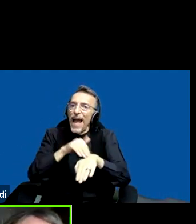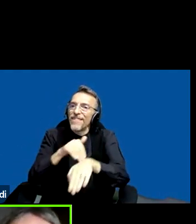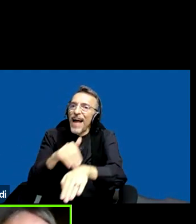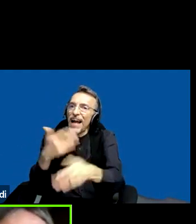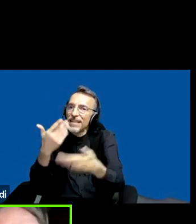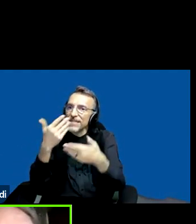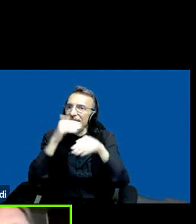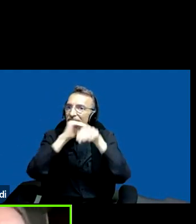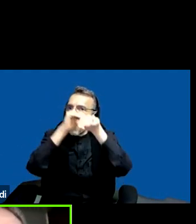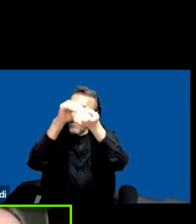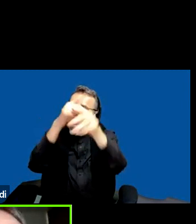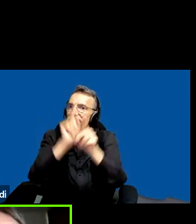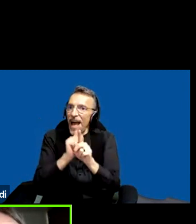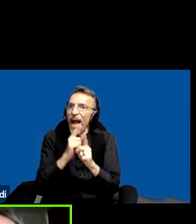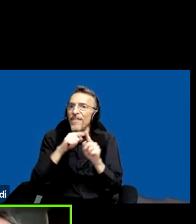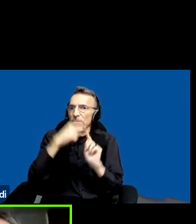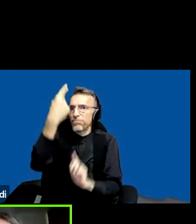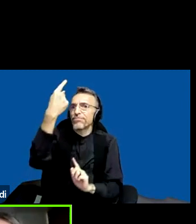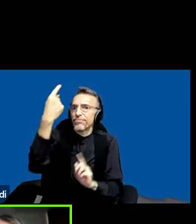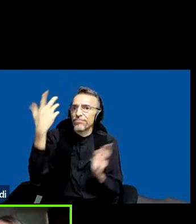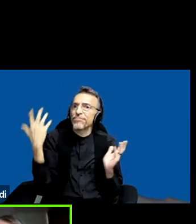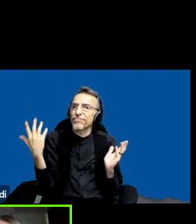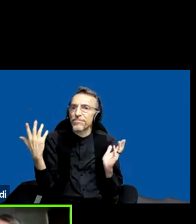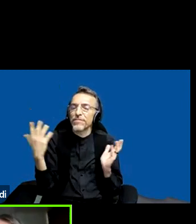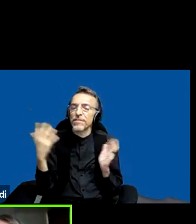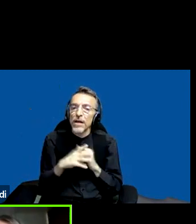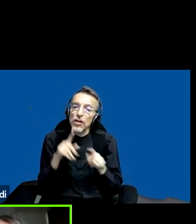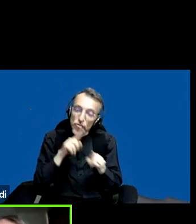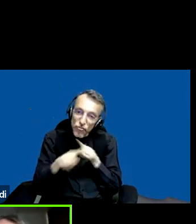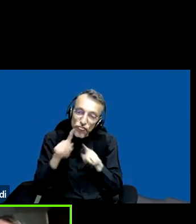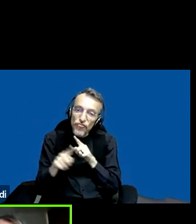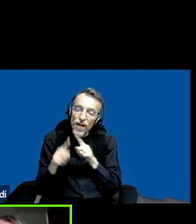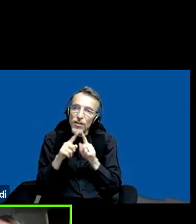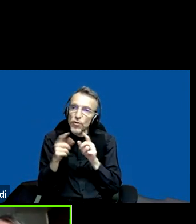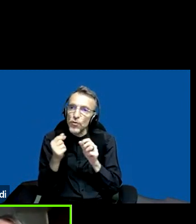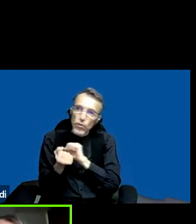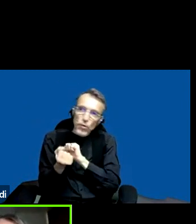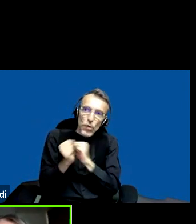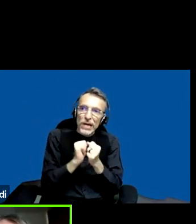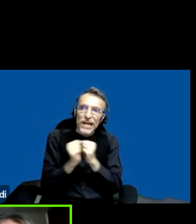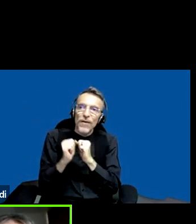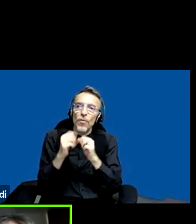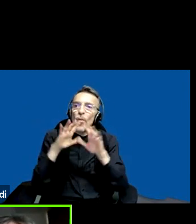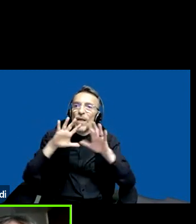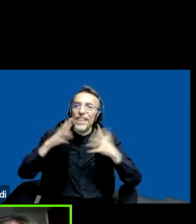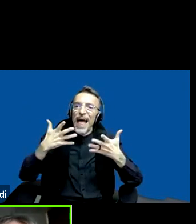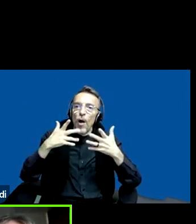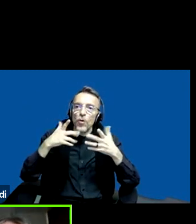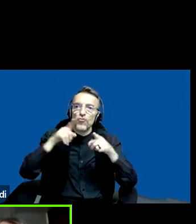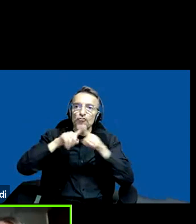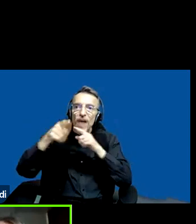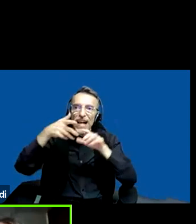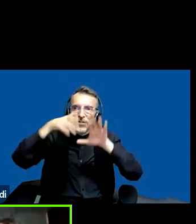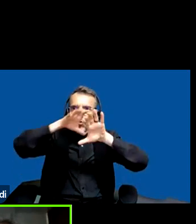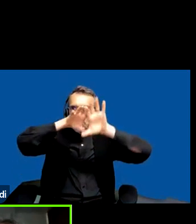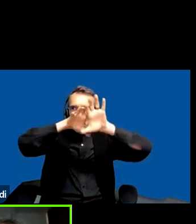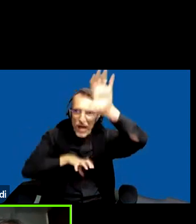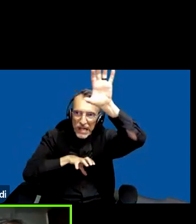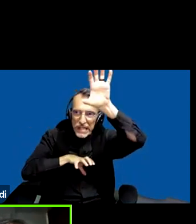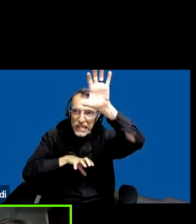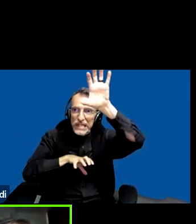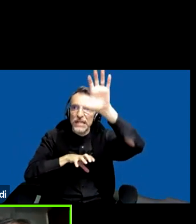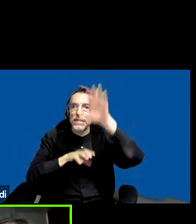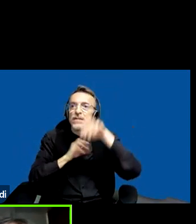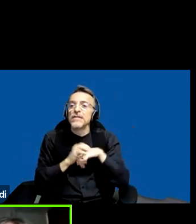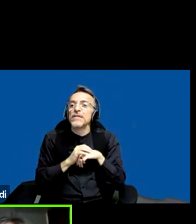to be respected, a very diverse setting. So we do try to wrestle with that without this north-south divide category being a dominant one. Although,